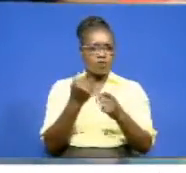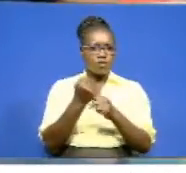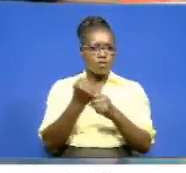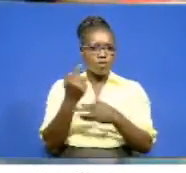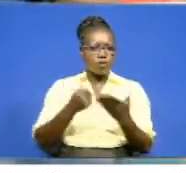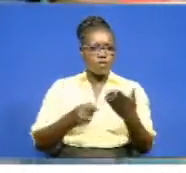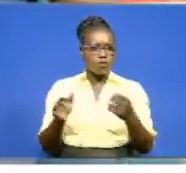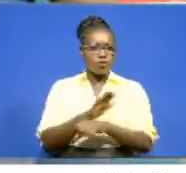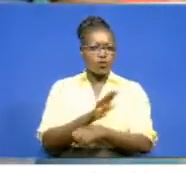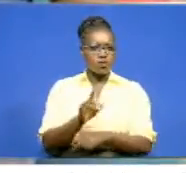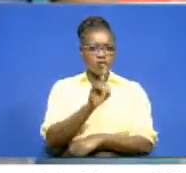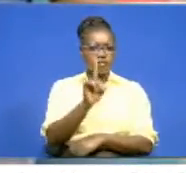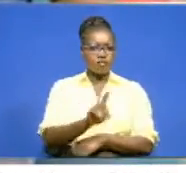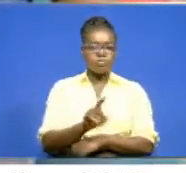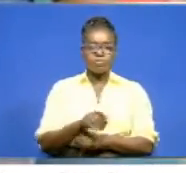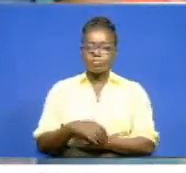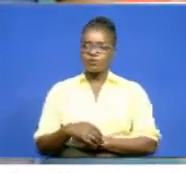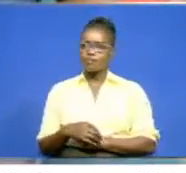most?